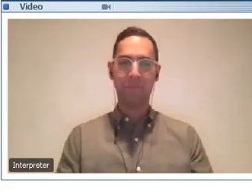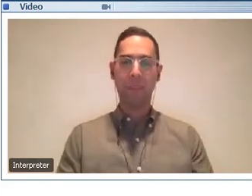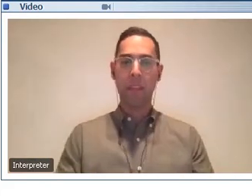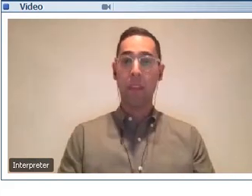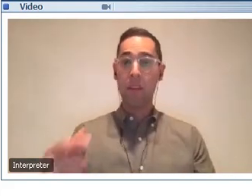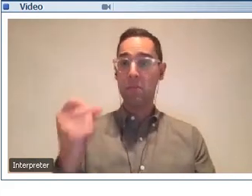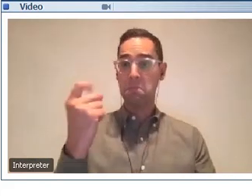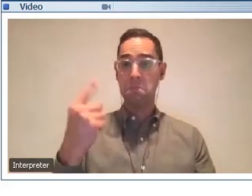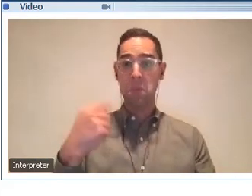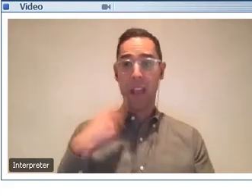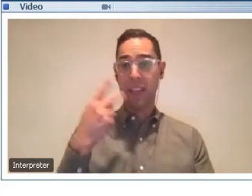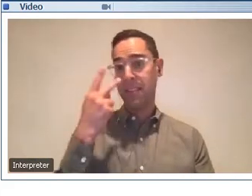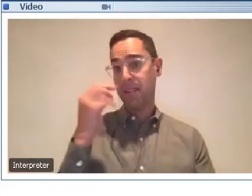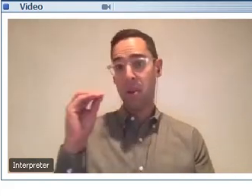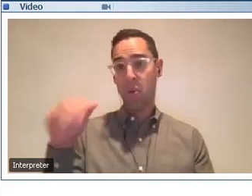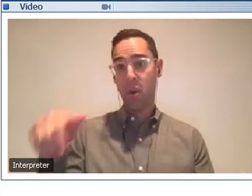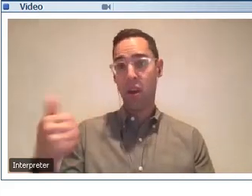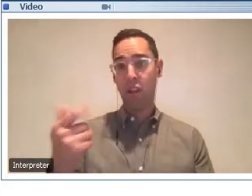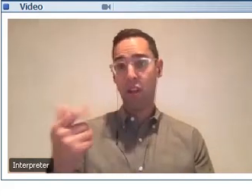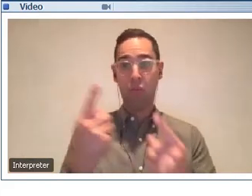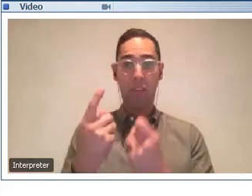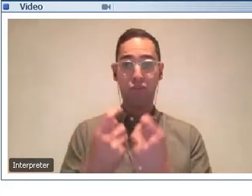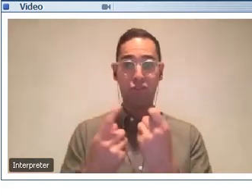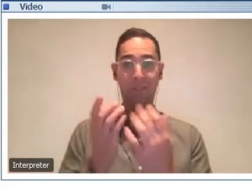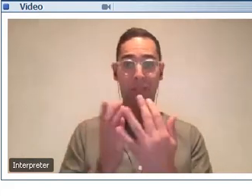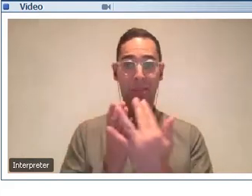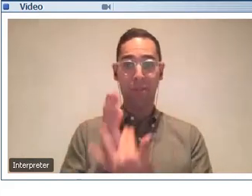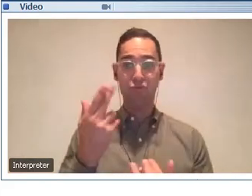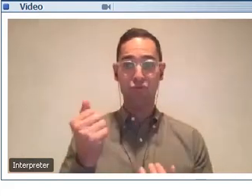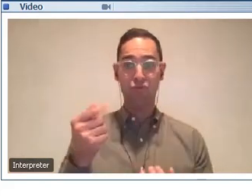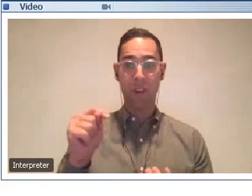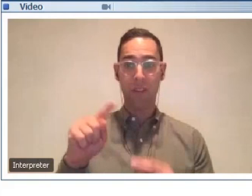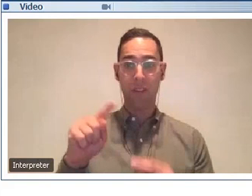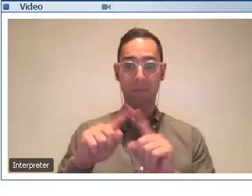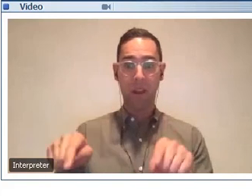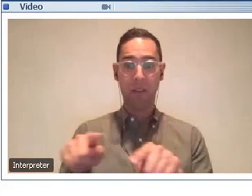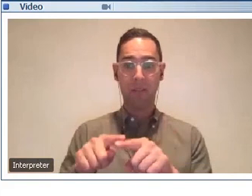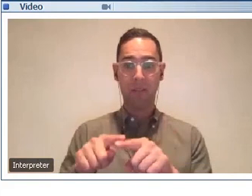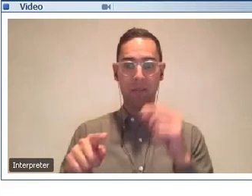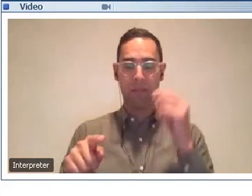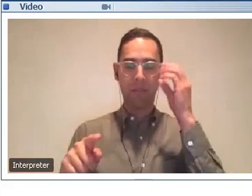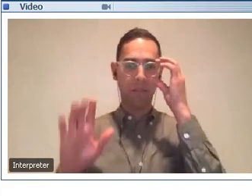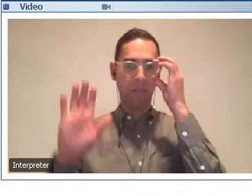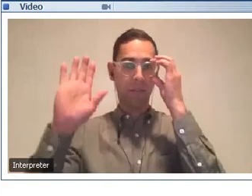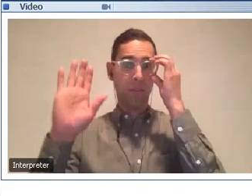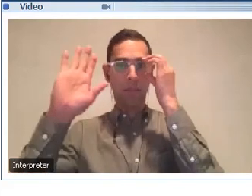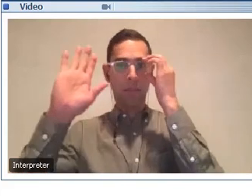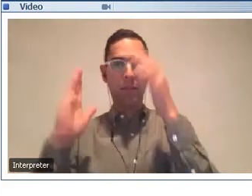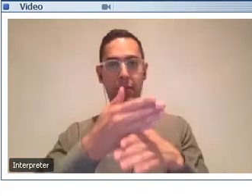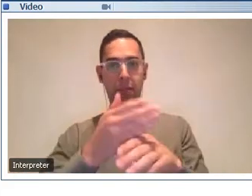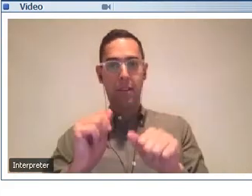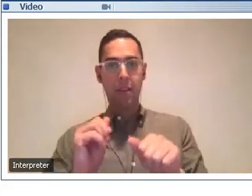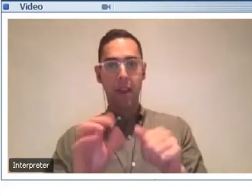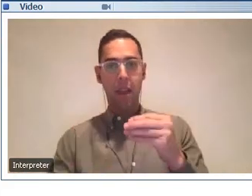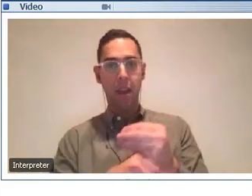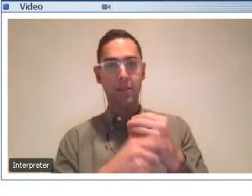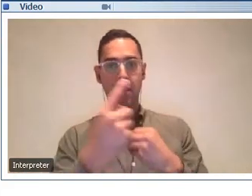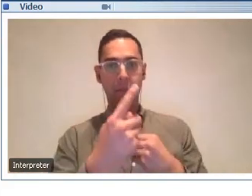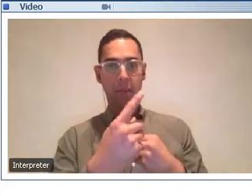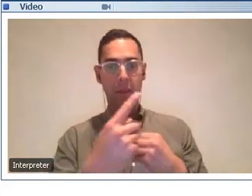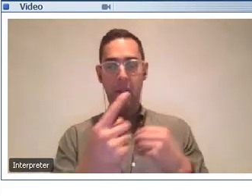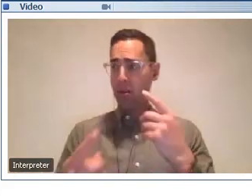other questions coming in through the chat function. Can I add something to what you just said? Yeah, sure. absolutely. This is Lauren again.